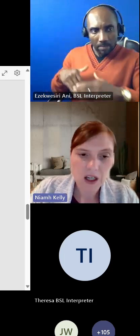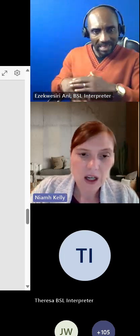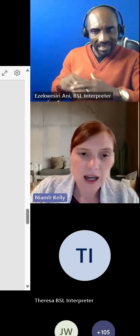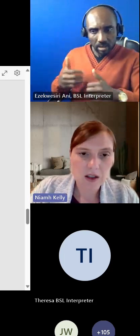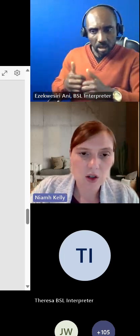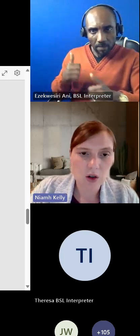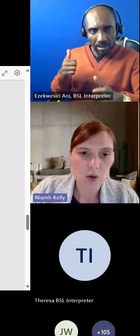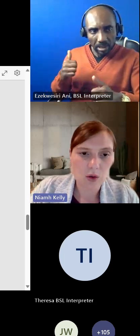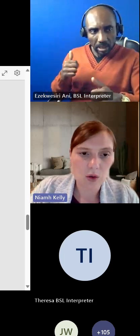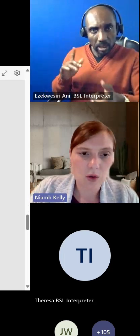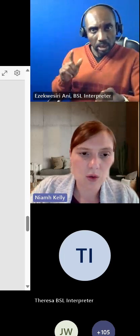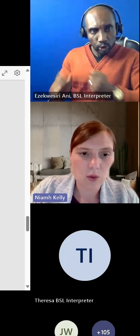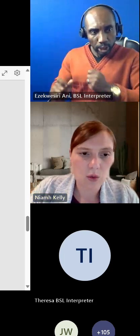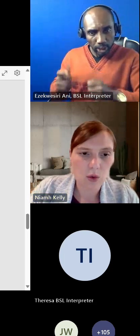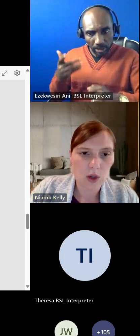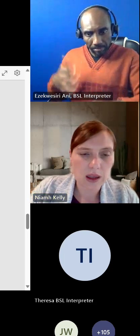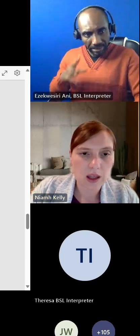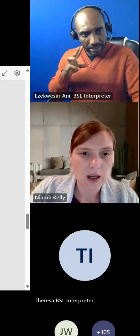organization. And so